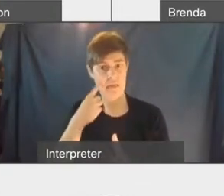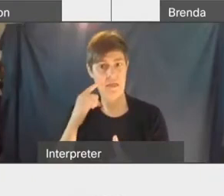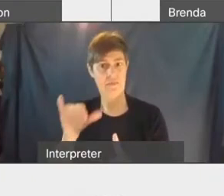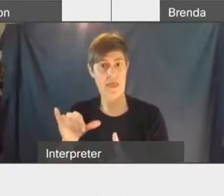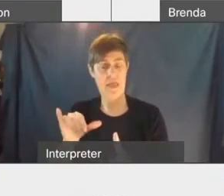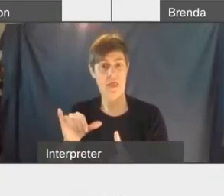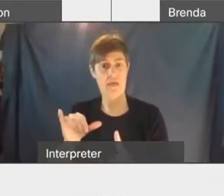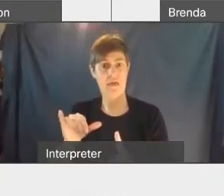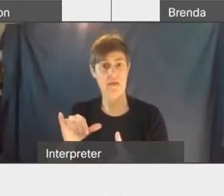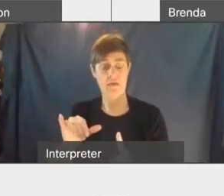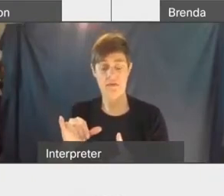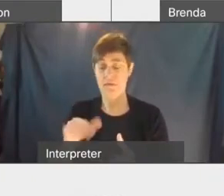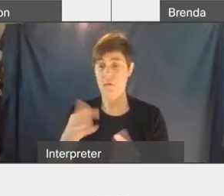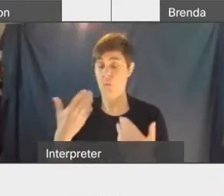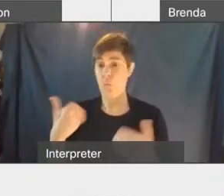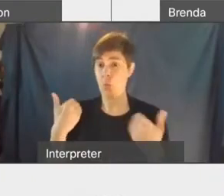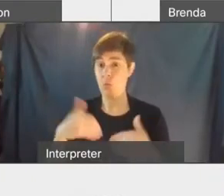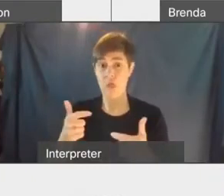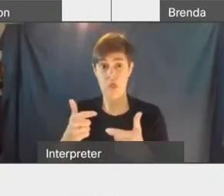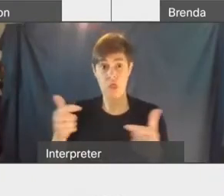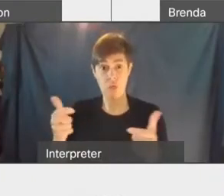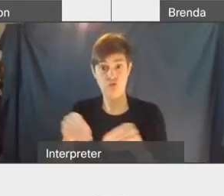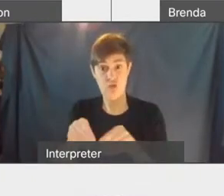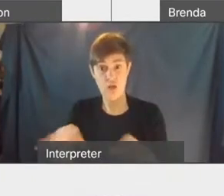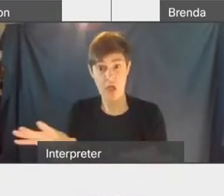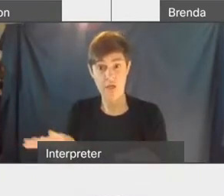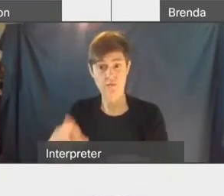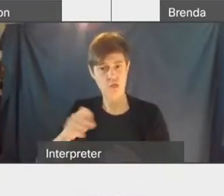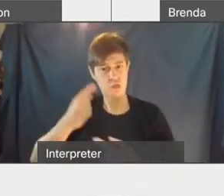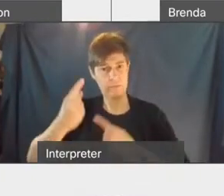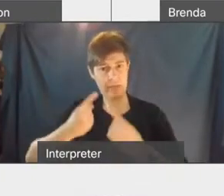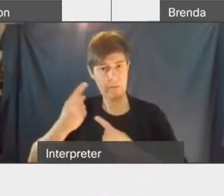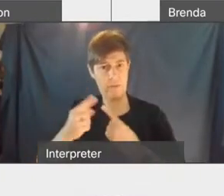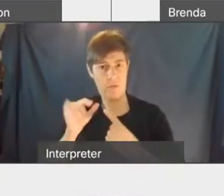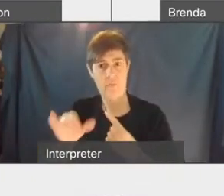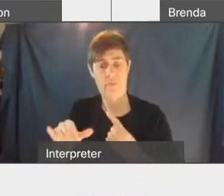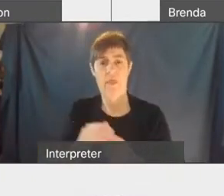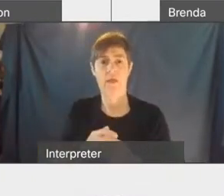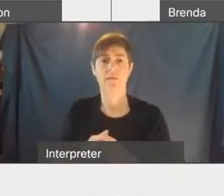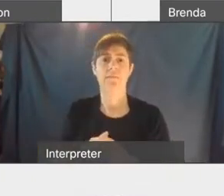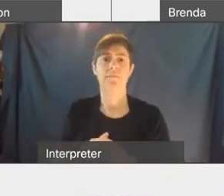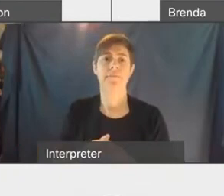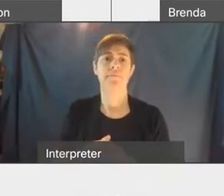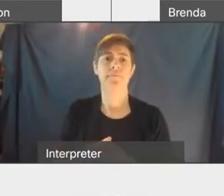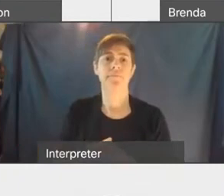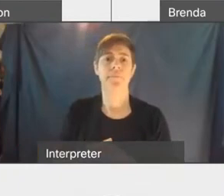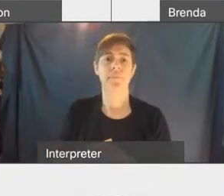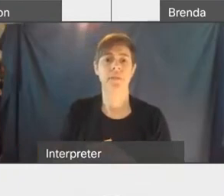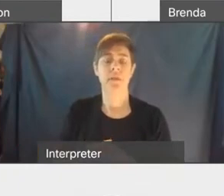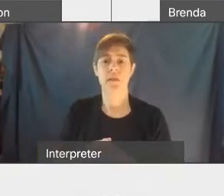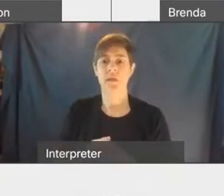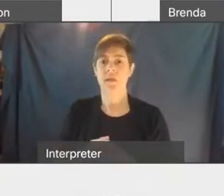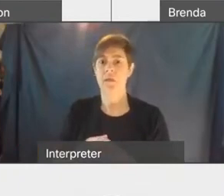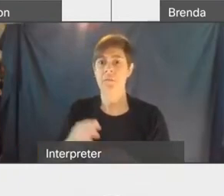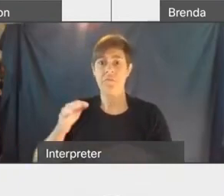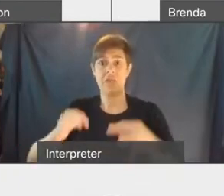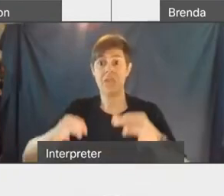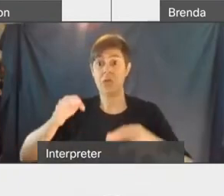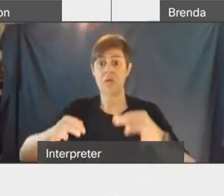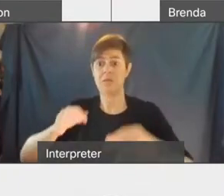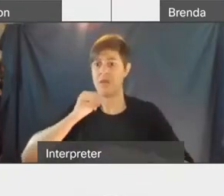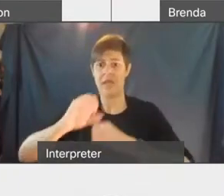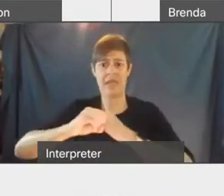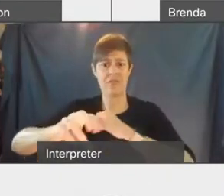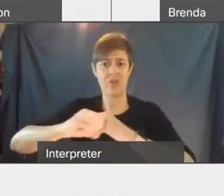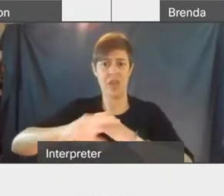major population loss that we need to be considering. The hearings were not publicized in advance so